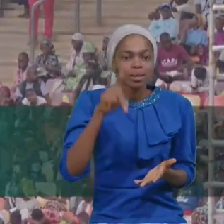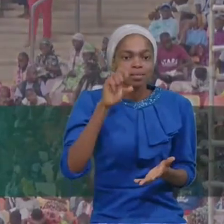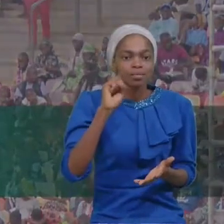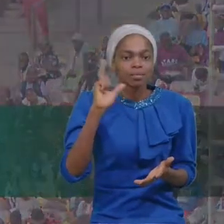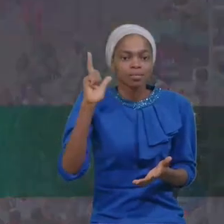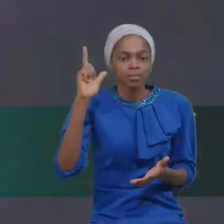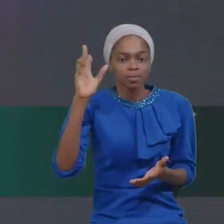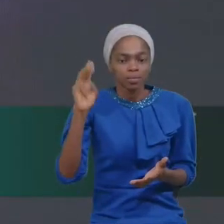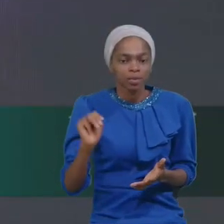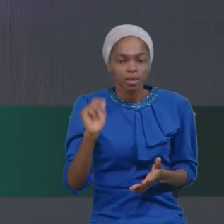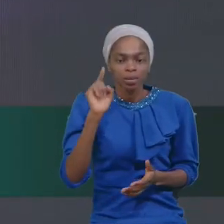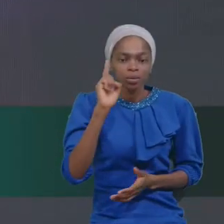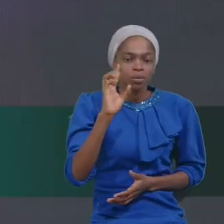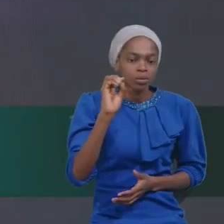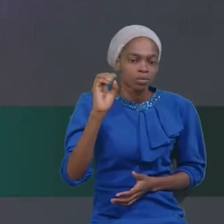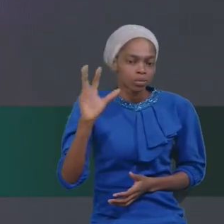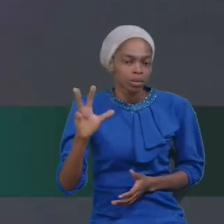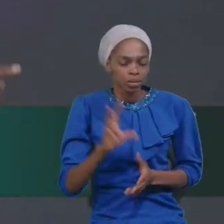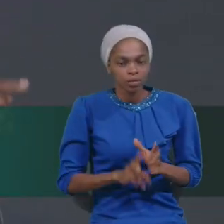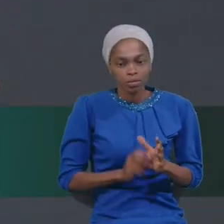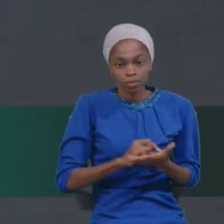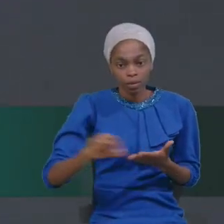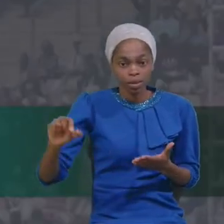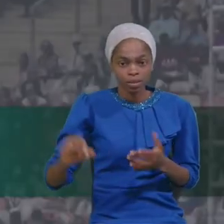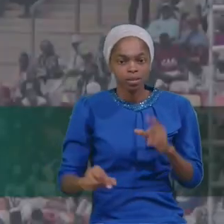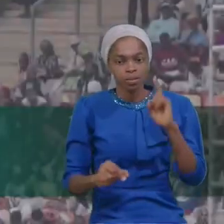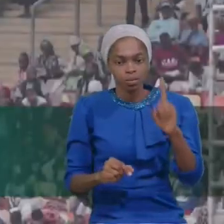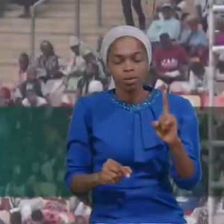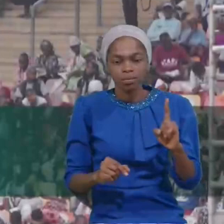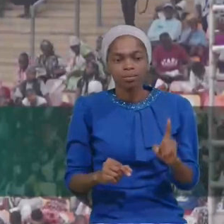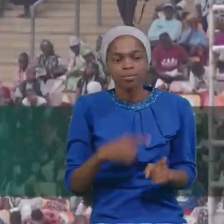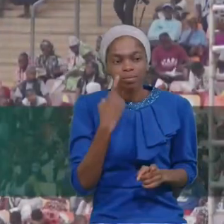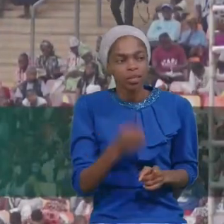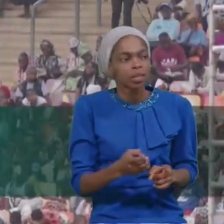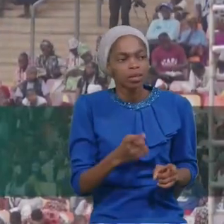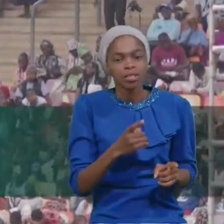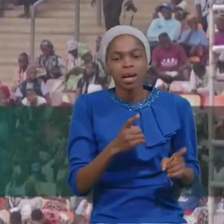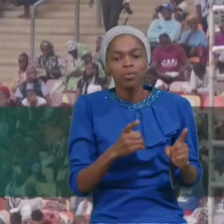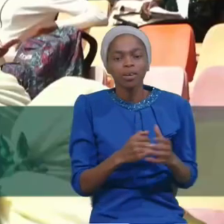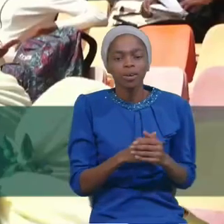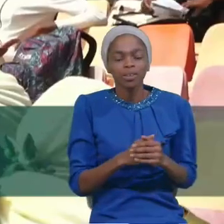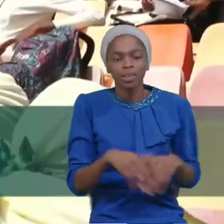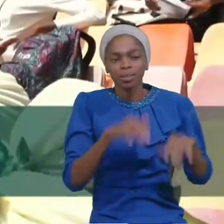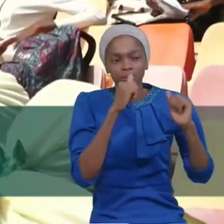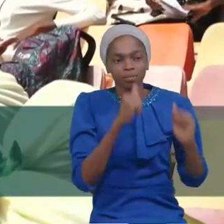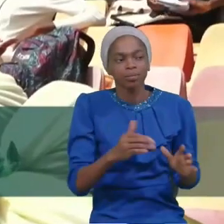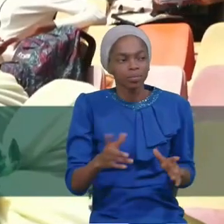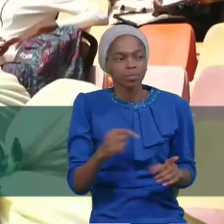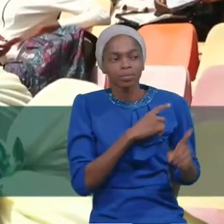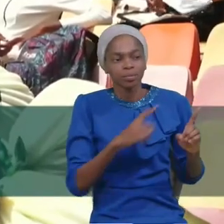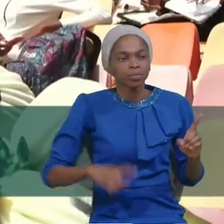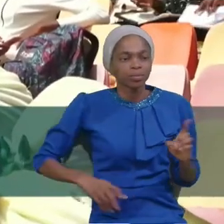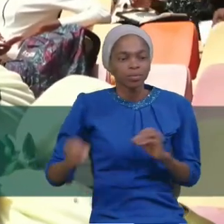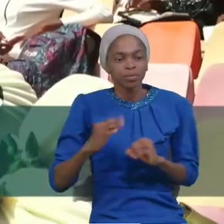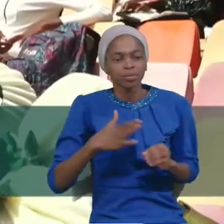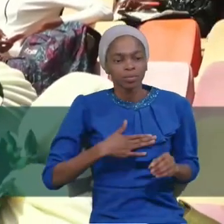O my soul, and all that is within me. Bless his holy name.